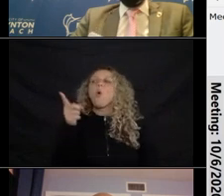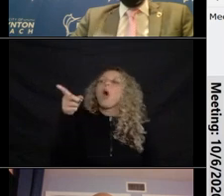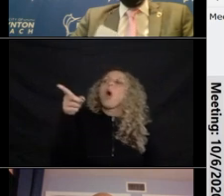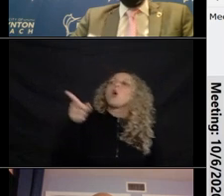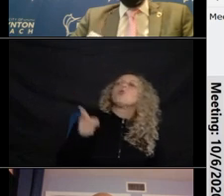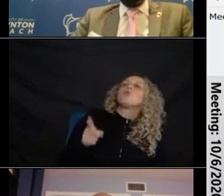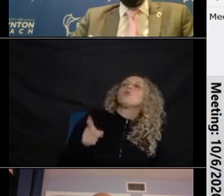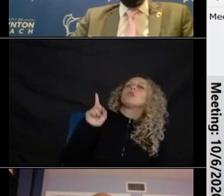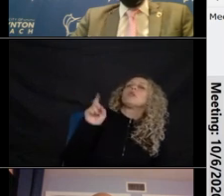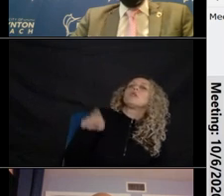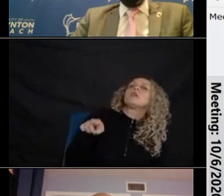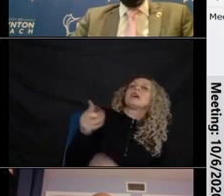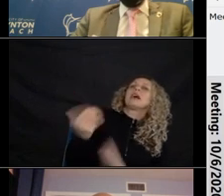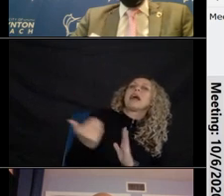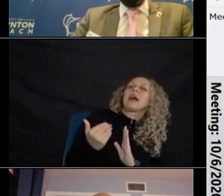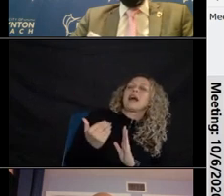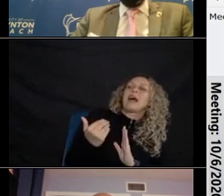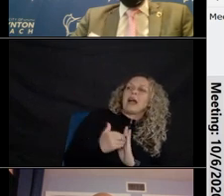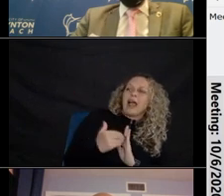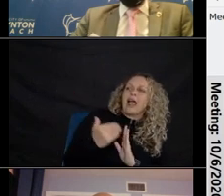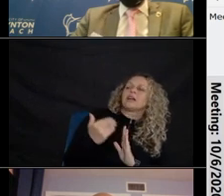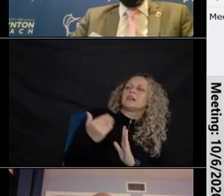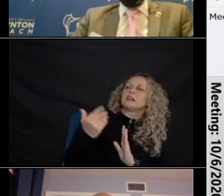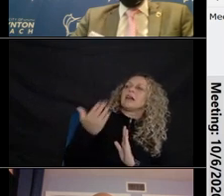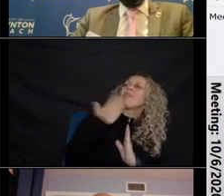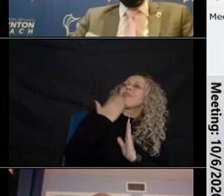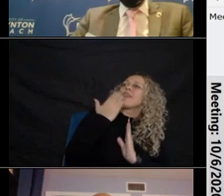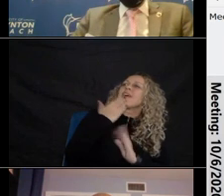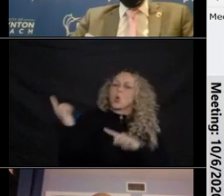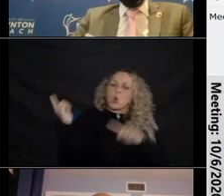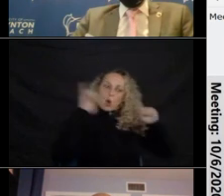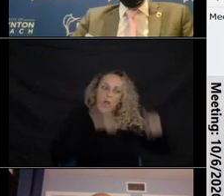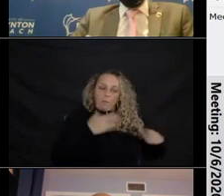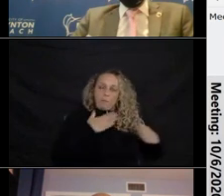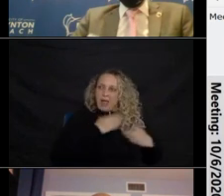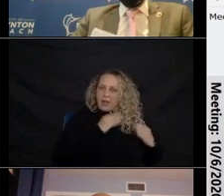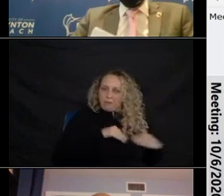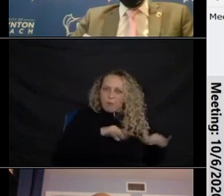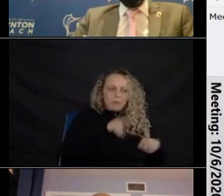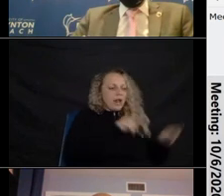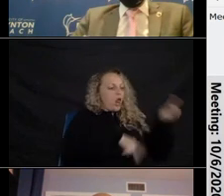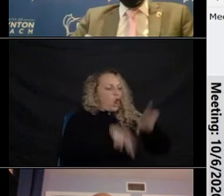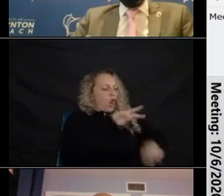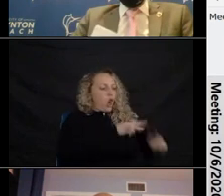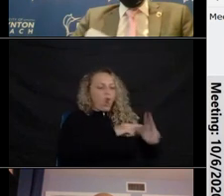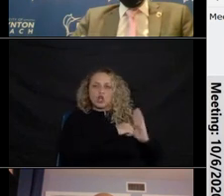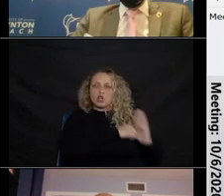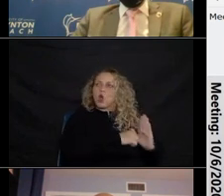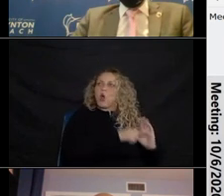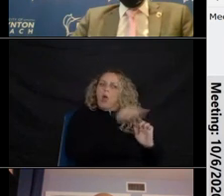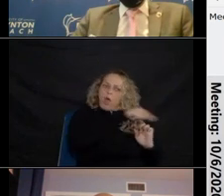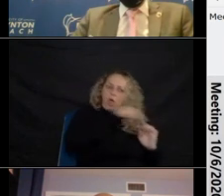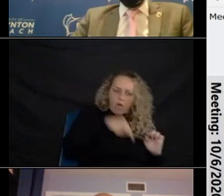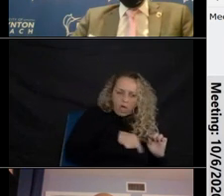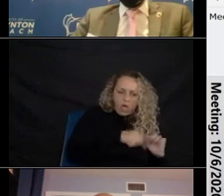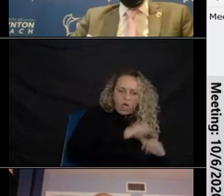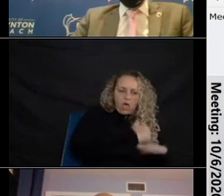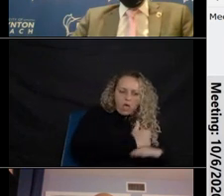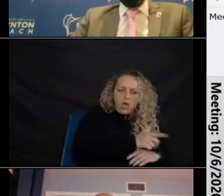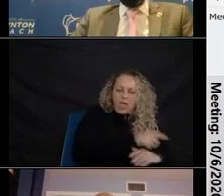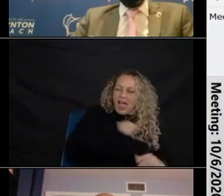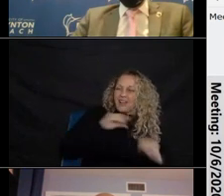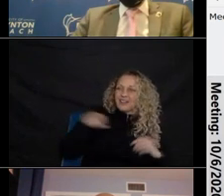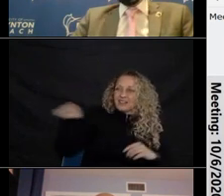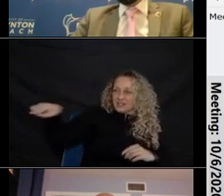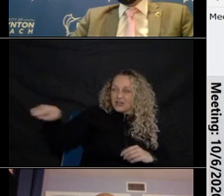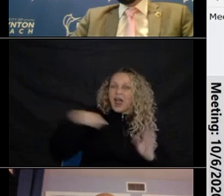him again for coming out to my property so I could show him how the property is situated. My property,